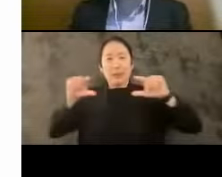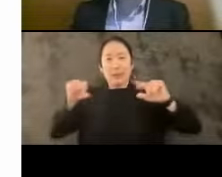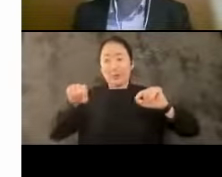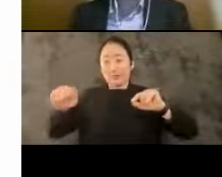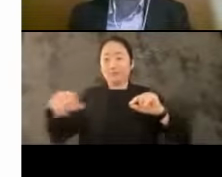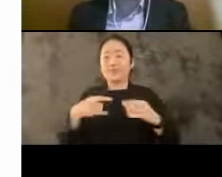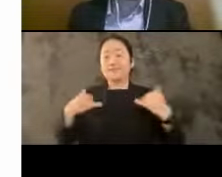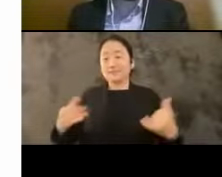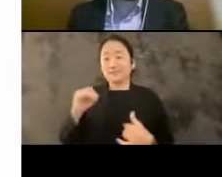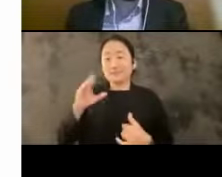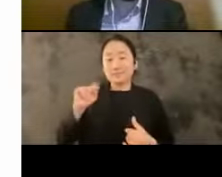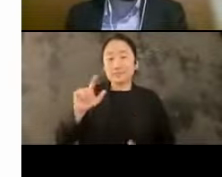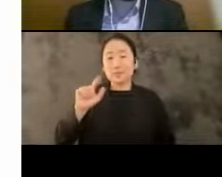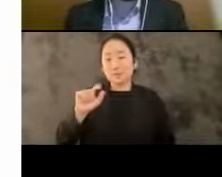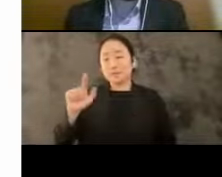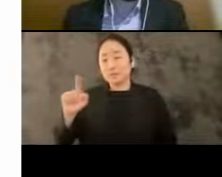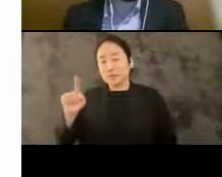round 3 of public engagement.